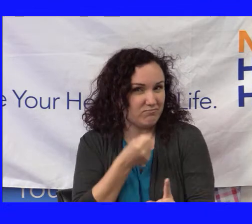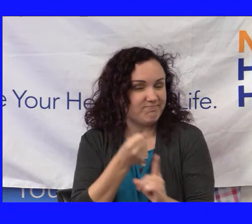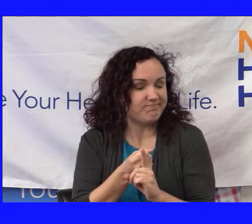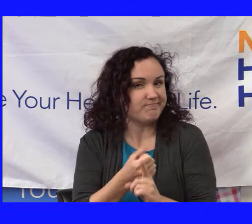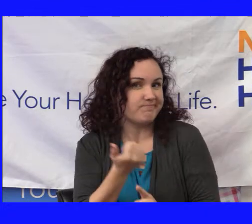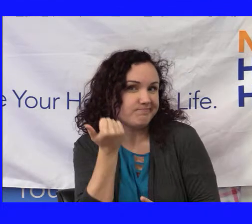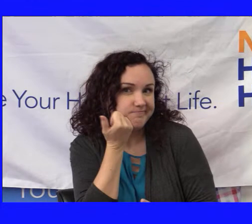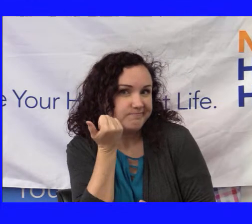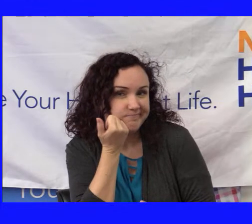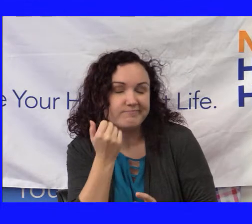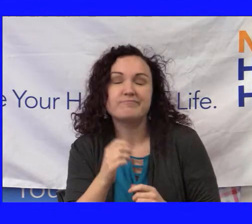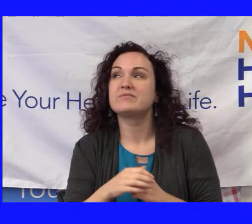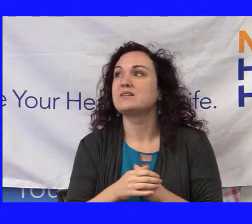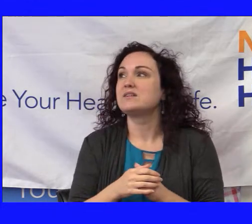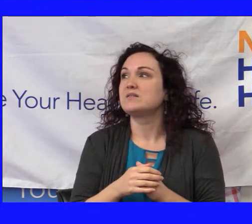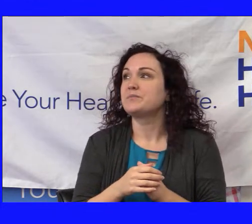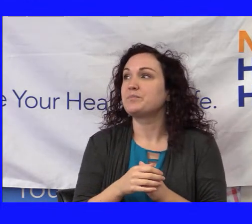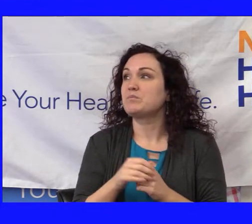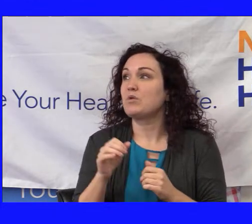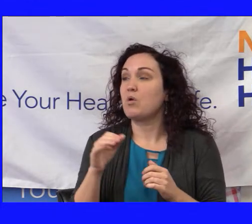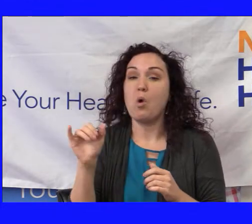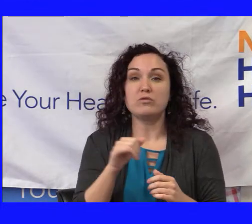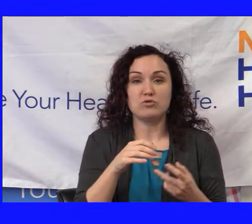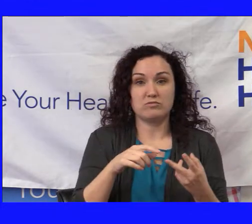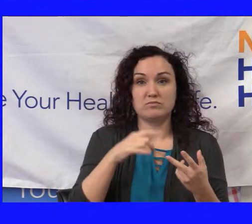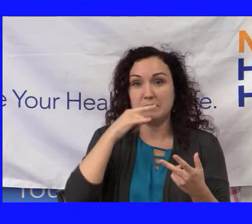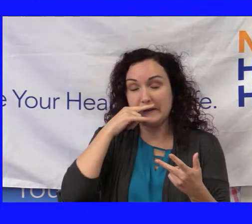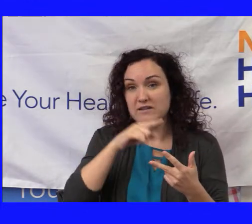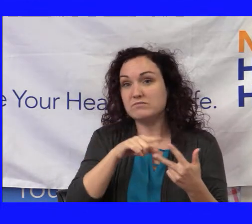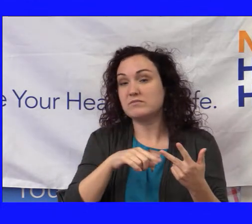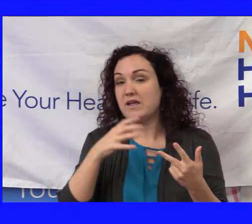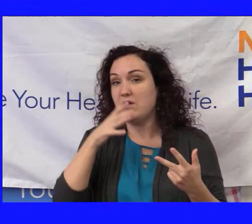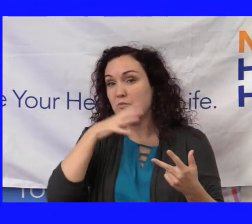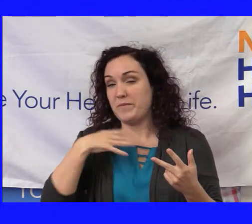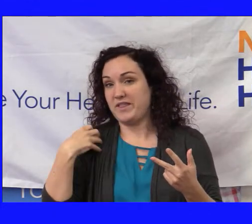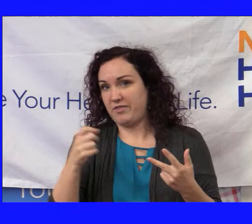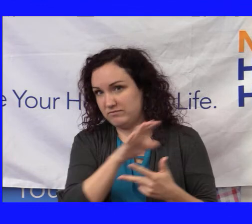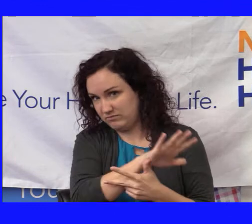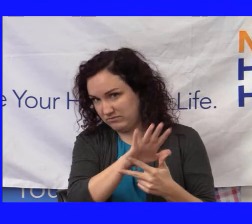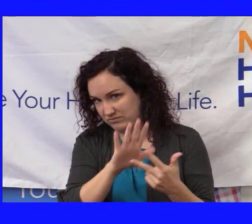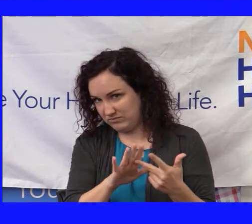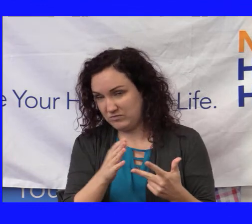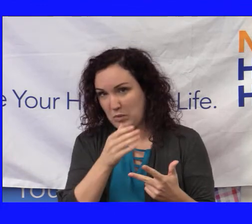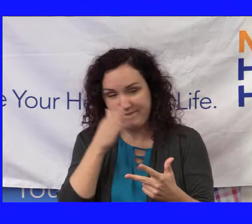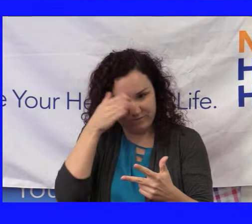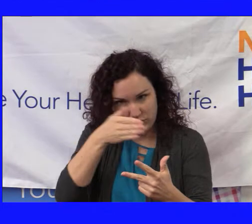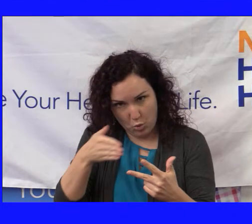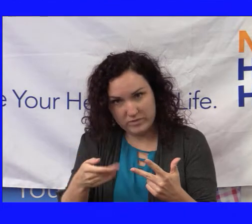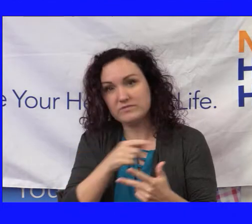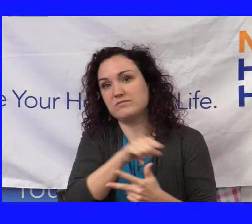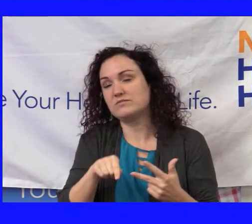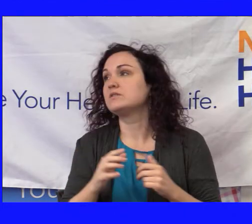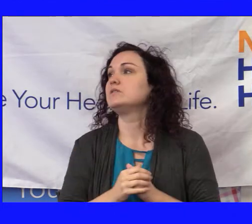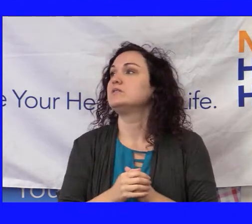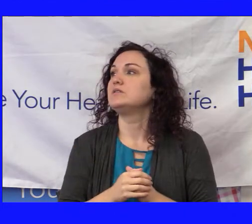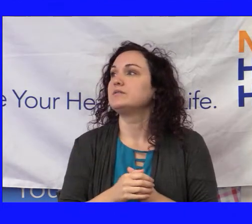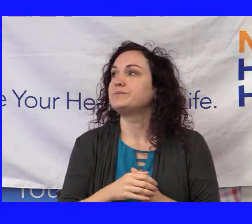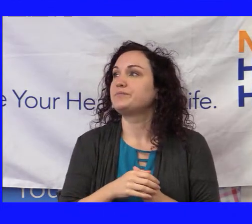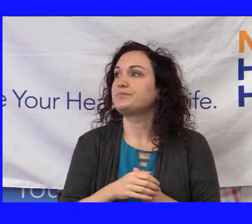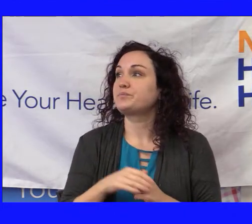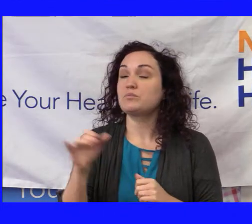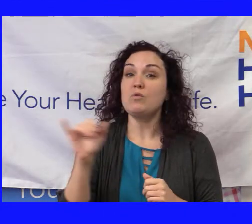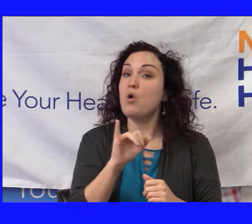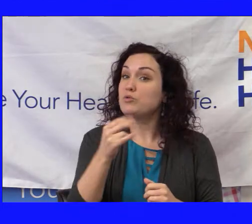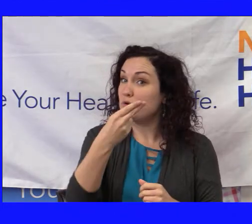do the model that we did in pediatrics in women's health. Alongside those initiatives, we've done a whole lot of work around